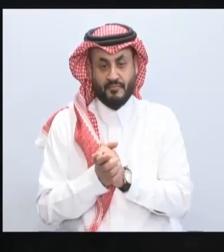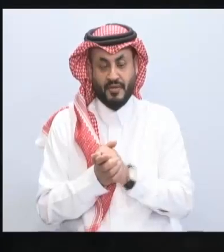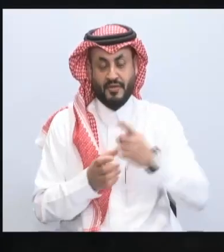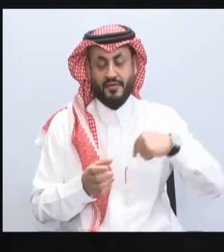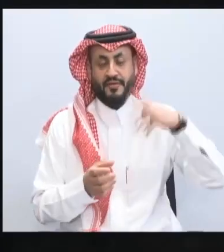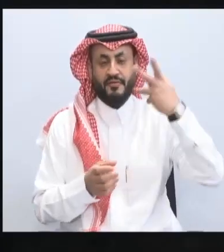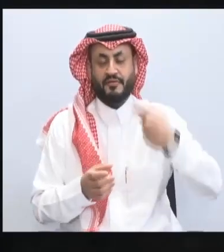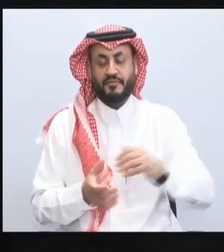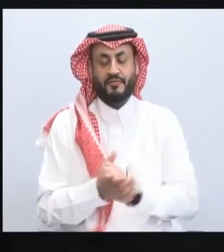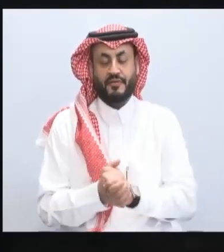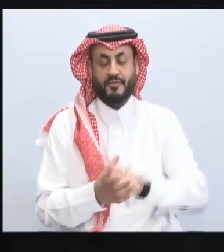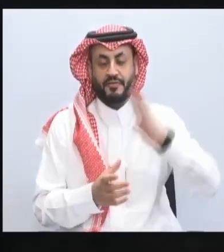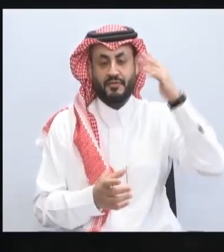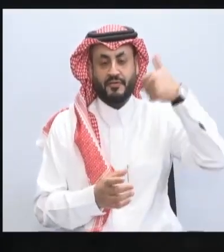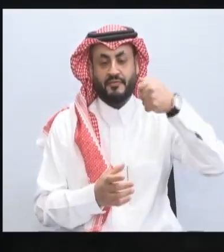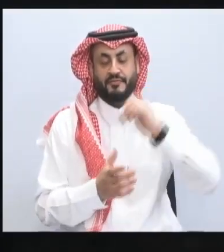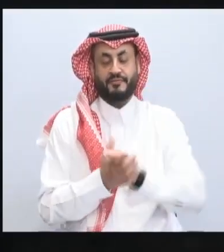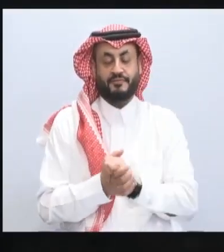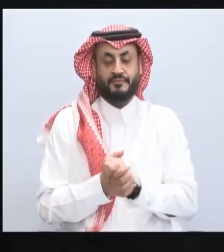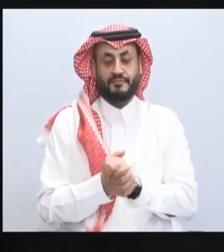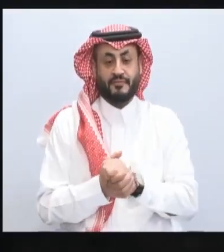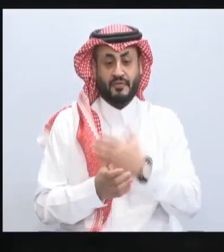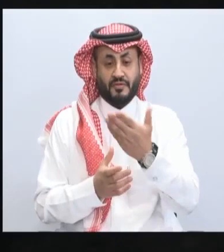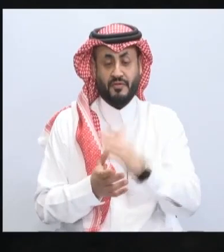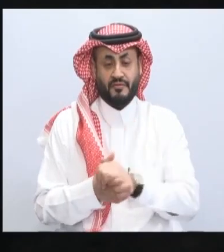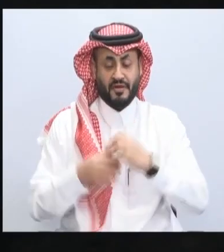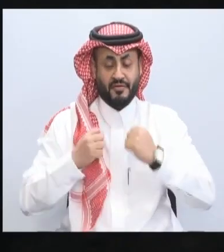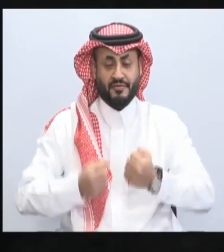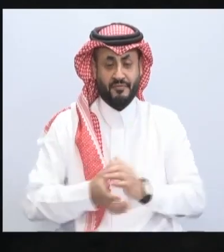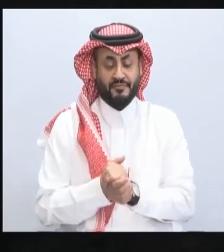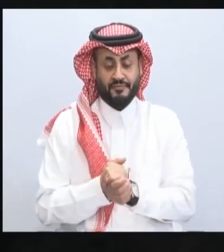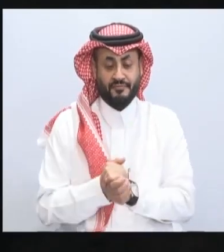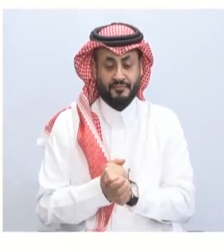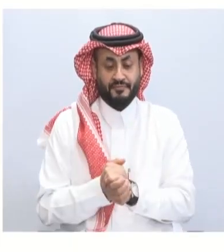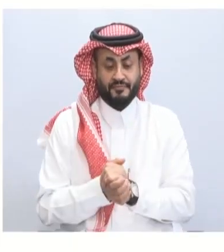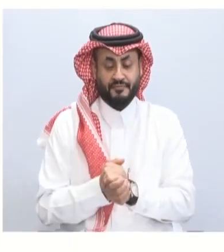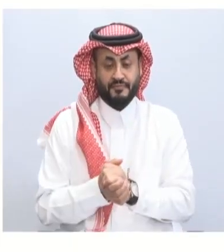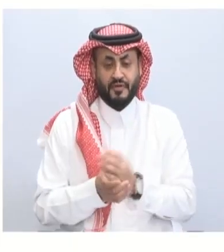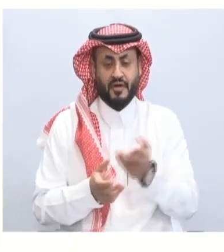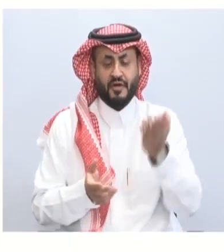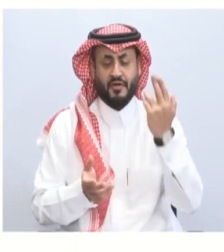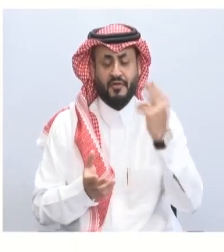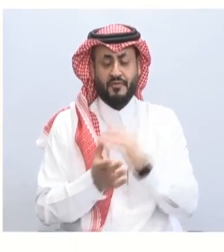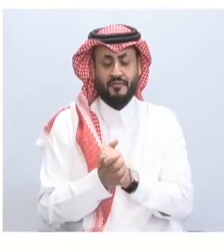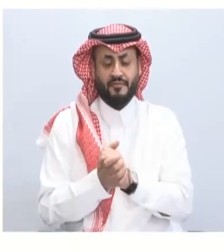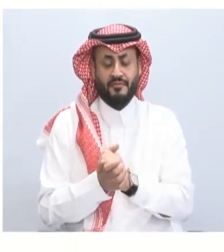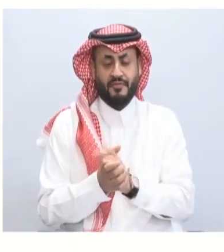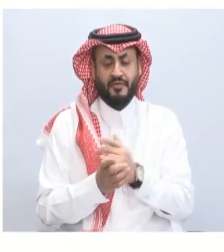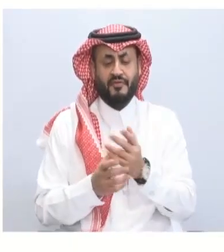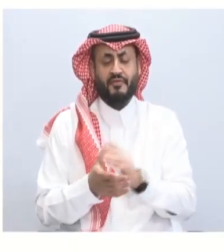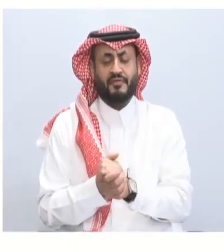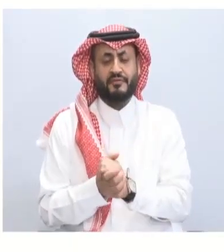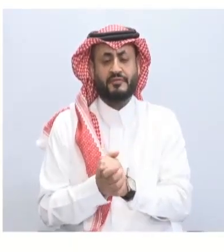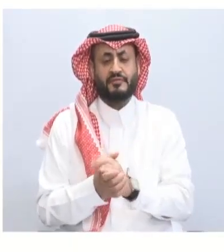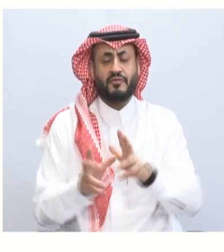Bismillah ar-Rahman ar-Rahim. Assalamu alaikum wa rahmatullah. Welcome back, dear students. Now, last week or the last lessons, we started